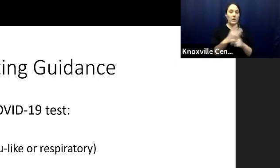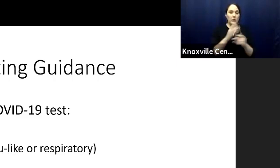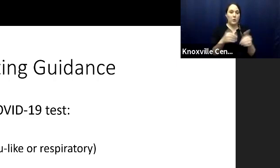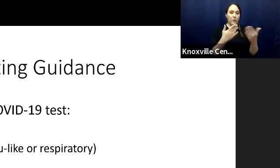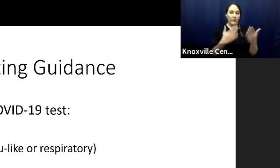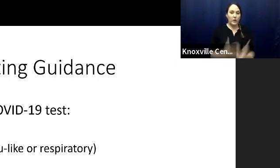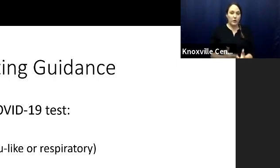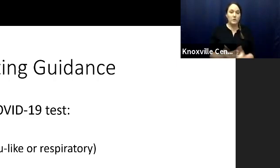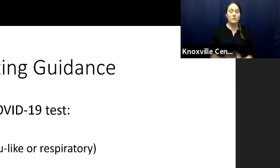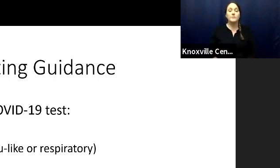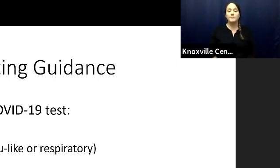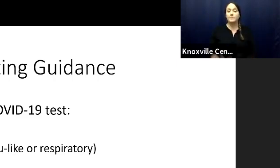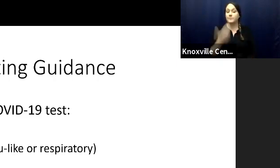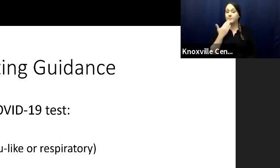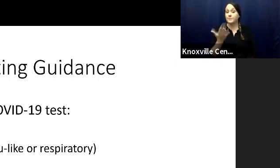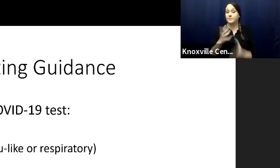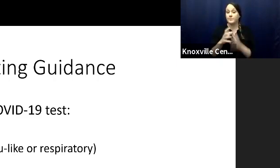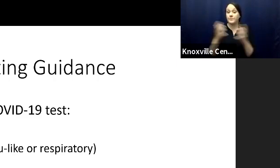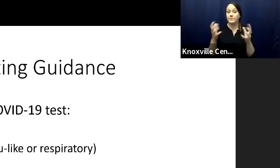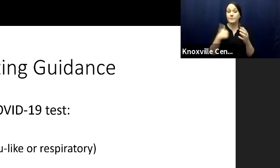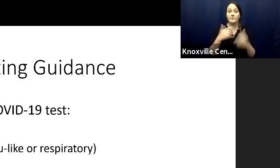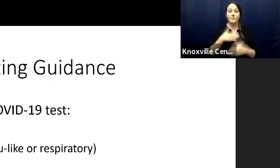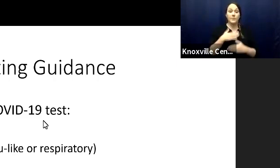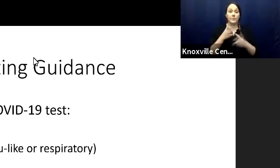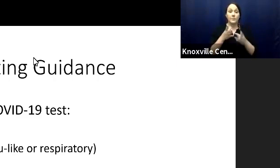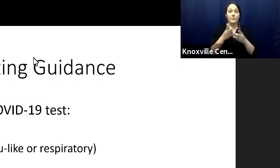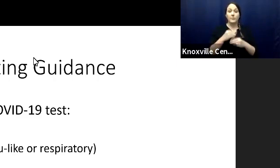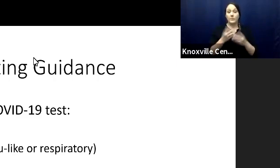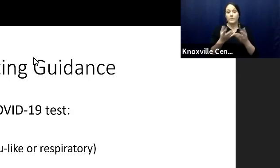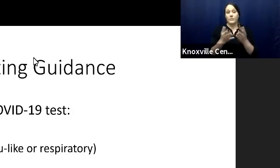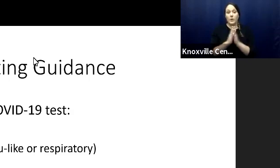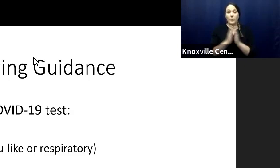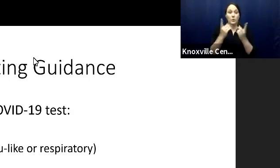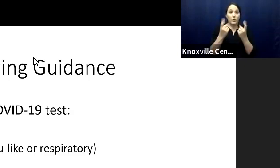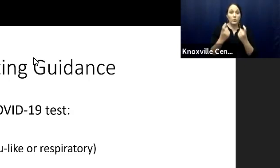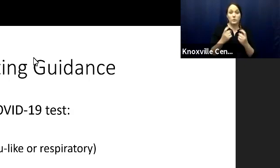Thank you very much for that. So I'll be happy to take any questions.